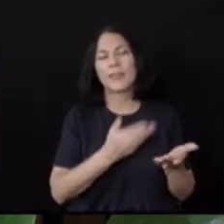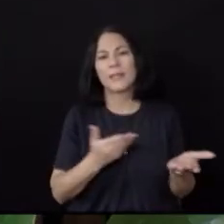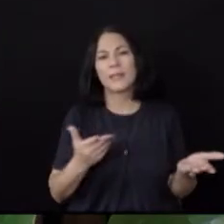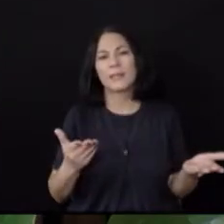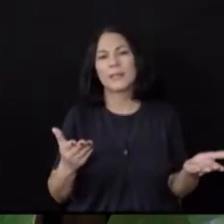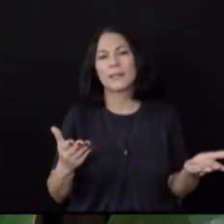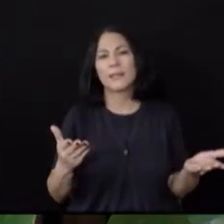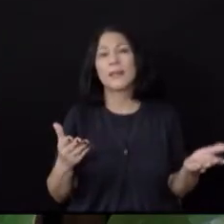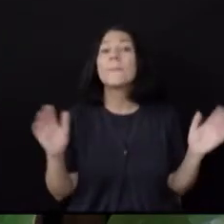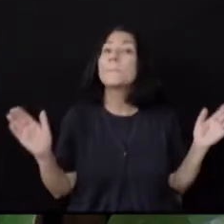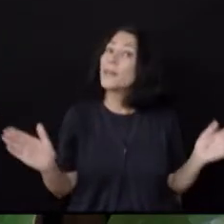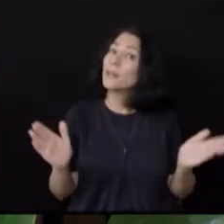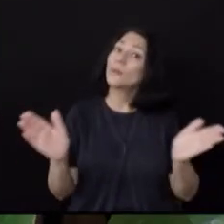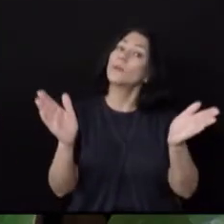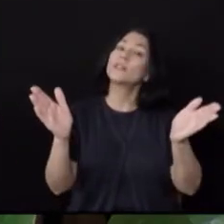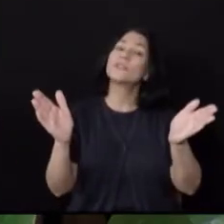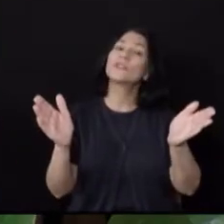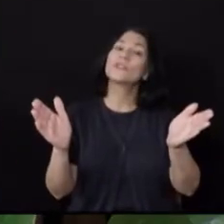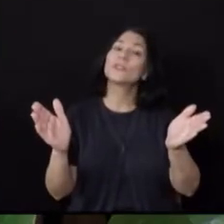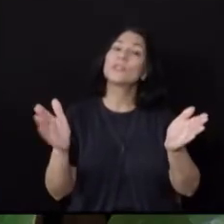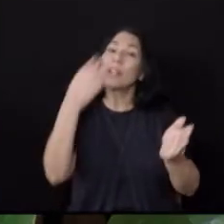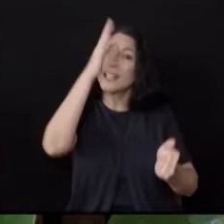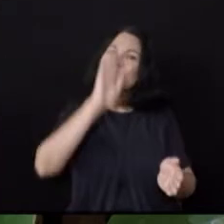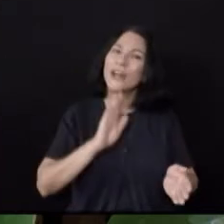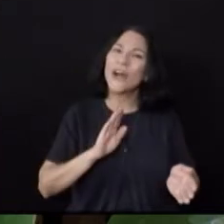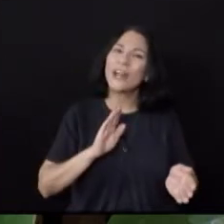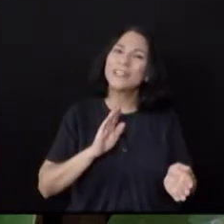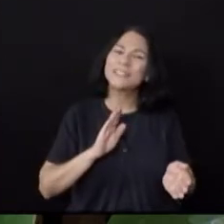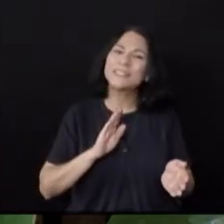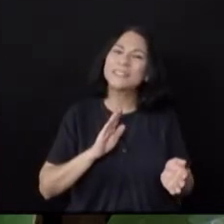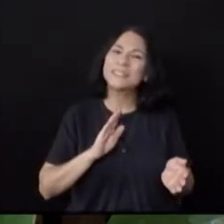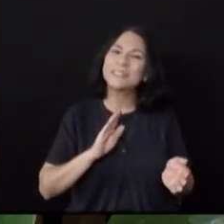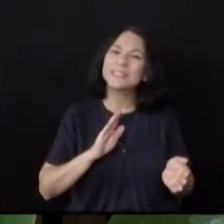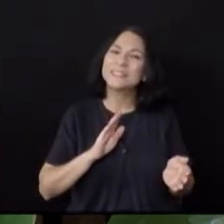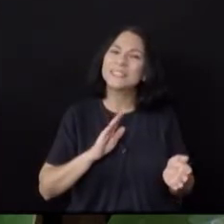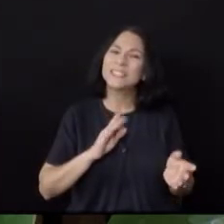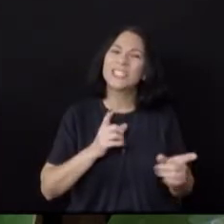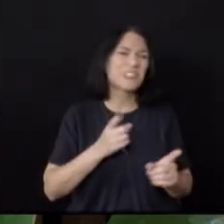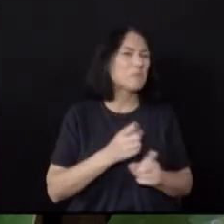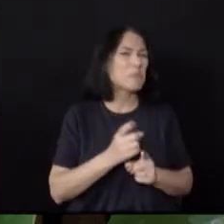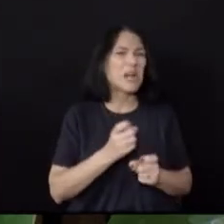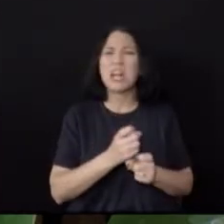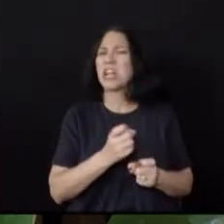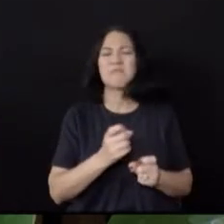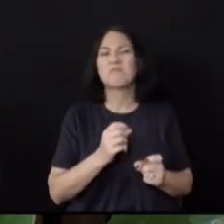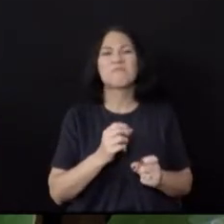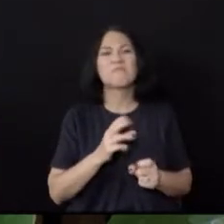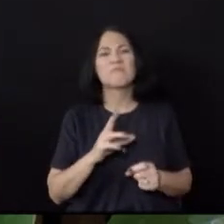But be encouraged. God is not mocked.